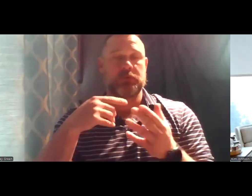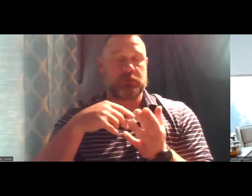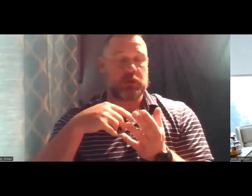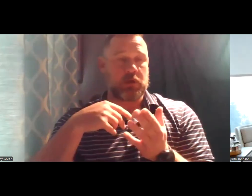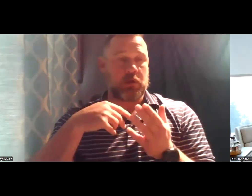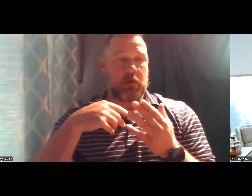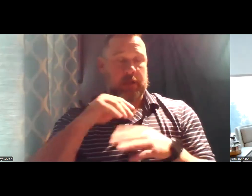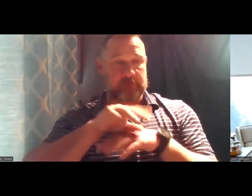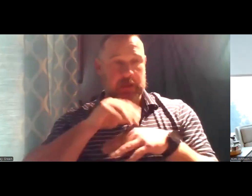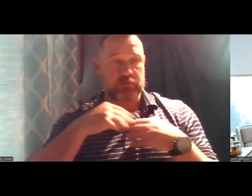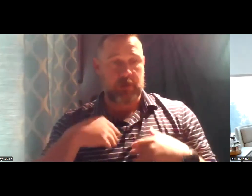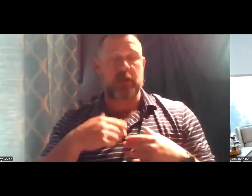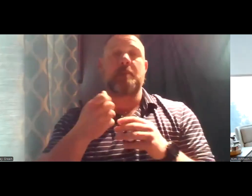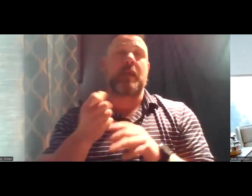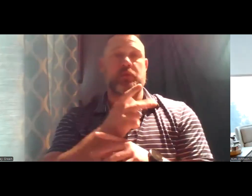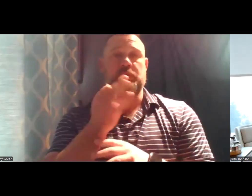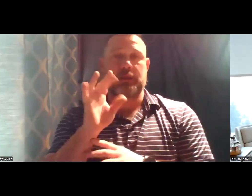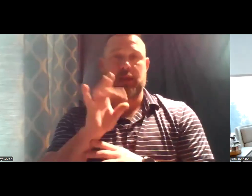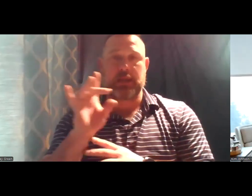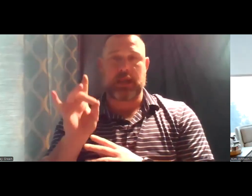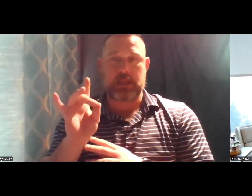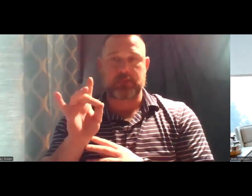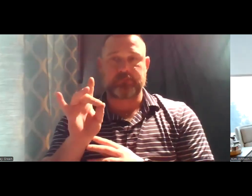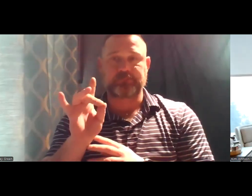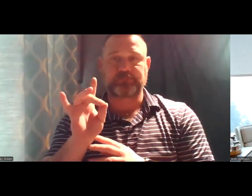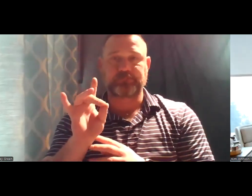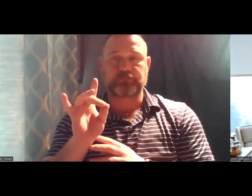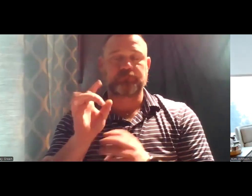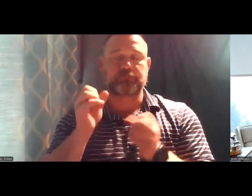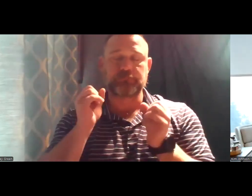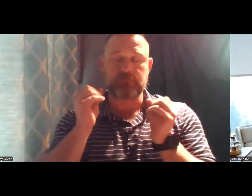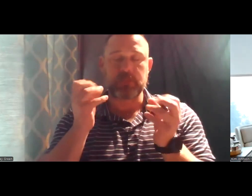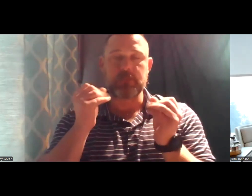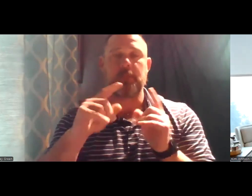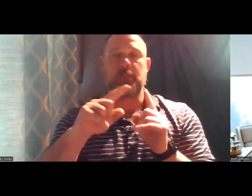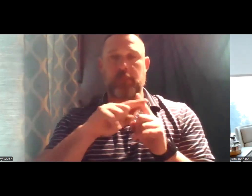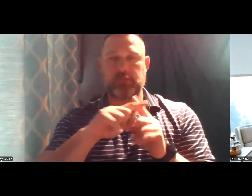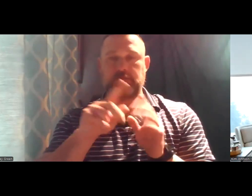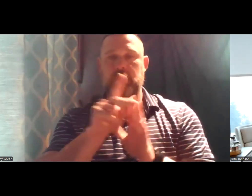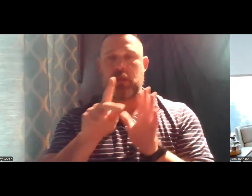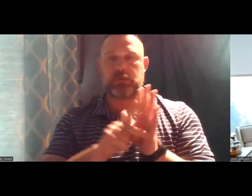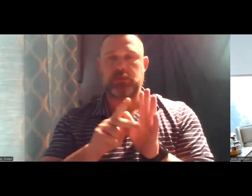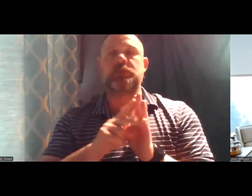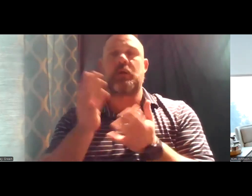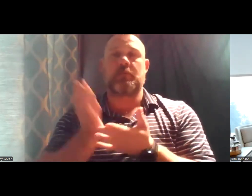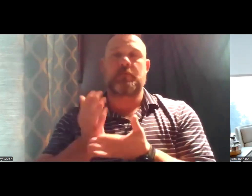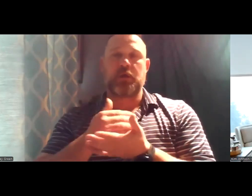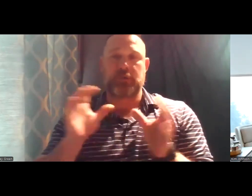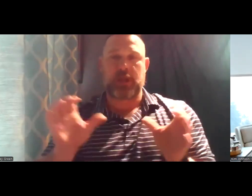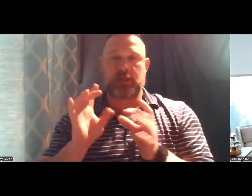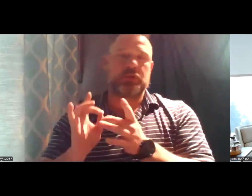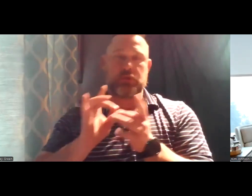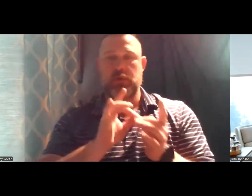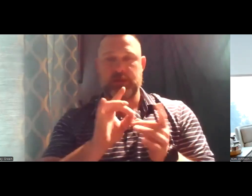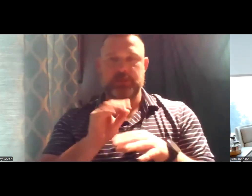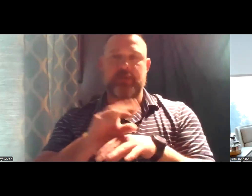to 1988. We can point to countless positive policies and budget actions linked directly to this advisory